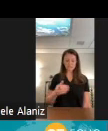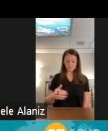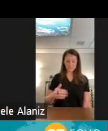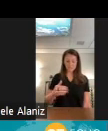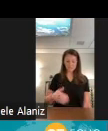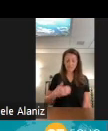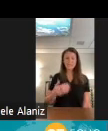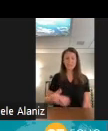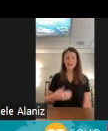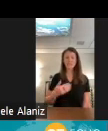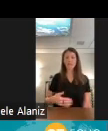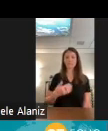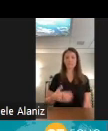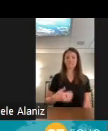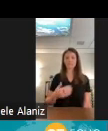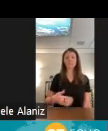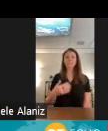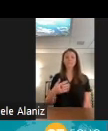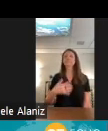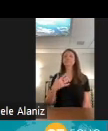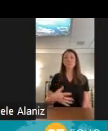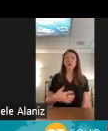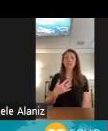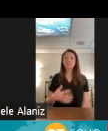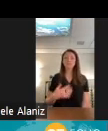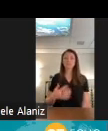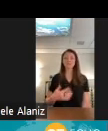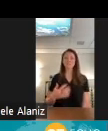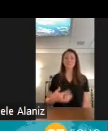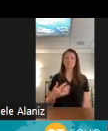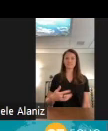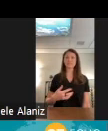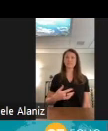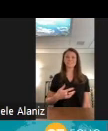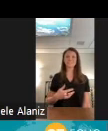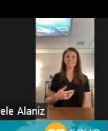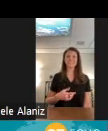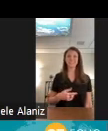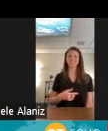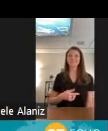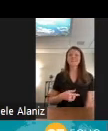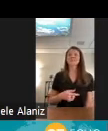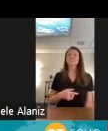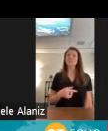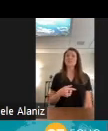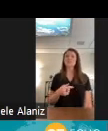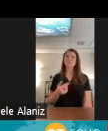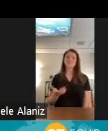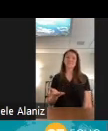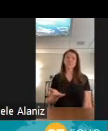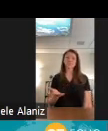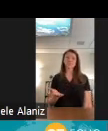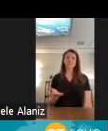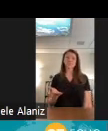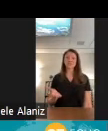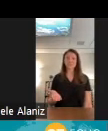client is training on that application, and it's targeting their inhibition skills. So next slide, Kate. So for